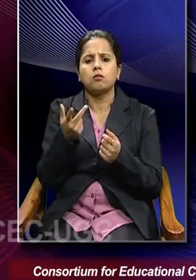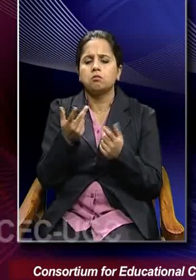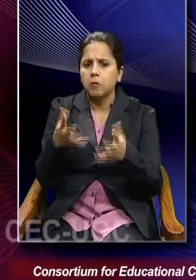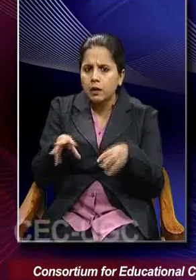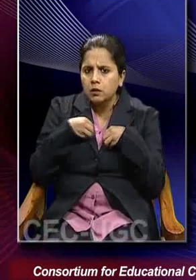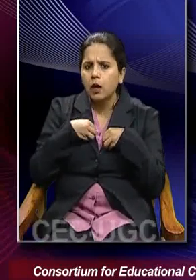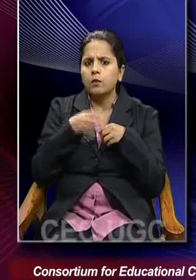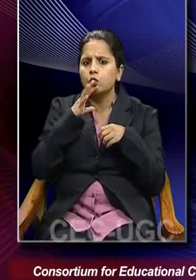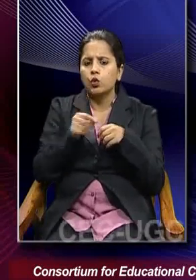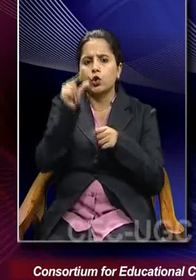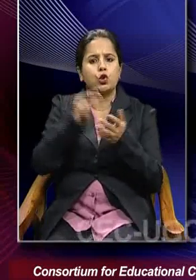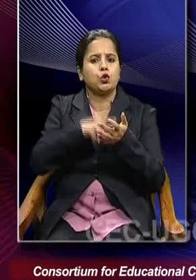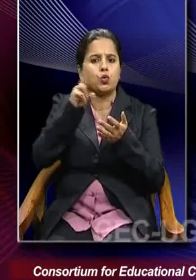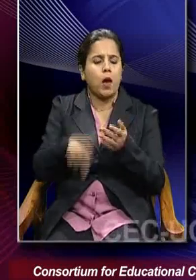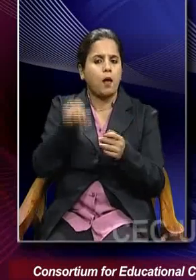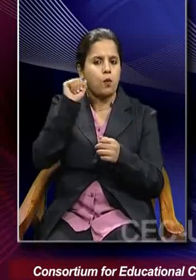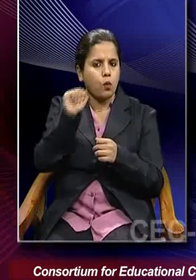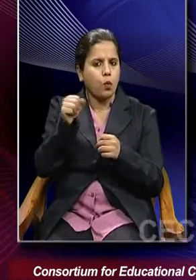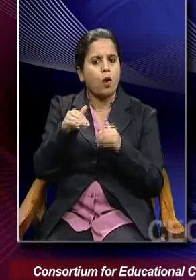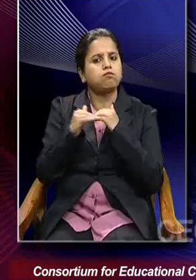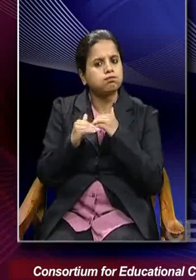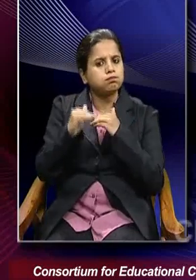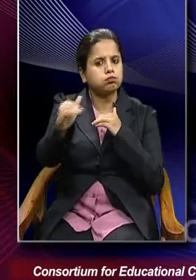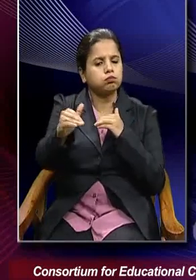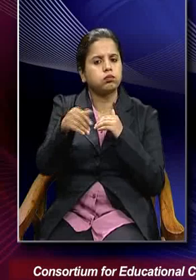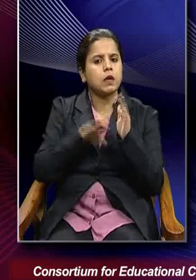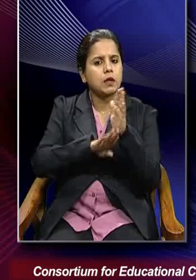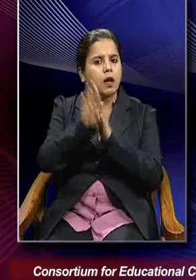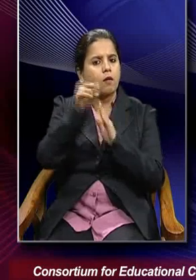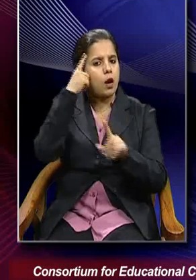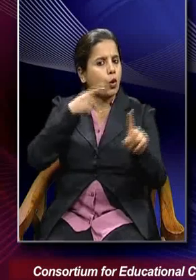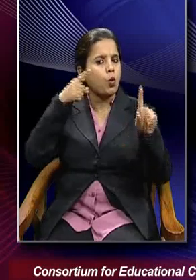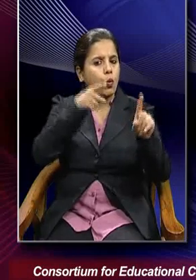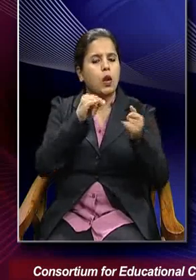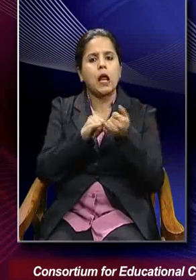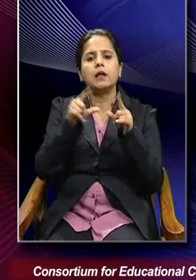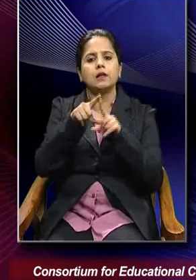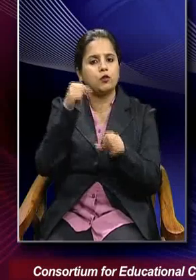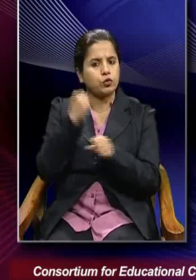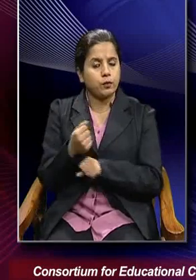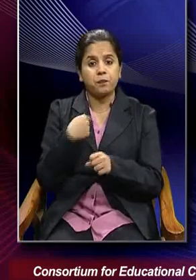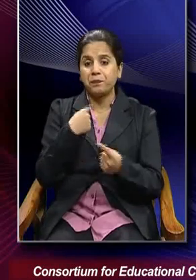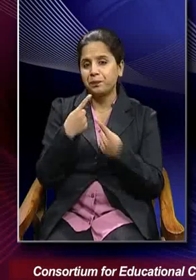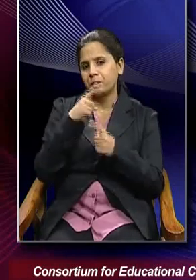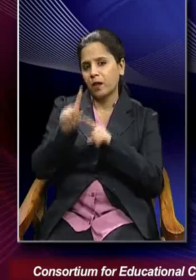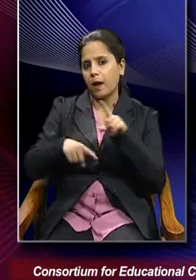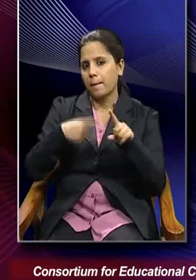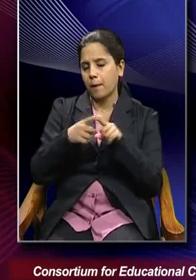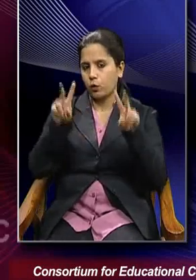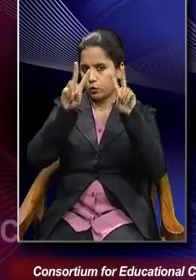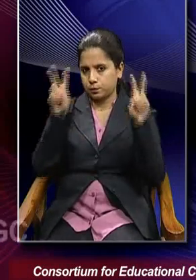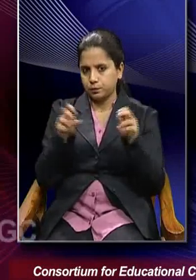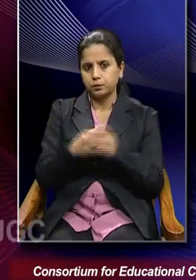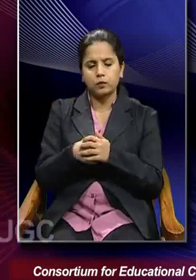of United Nations Sustainable Development Goals. When we talk about